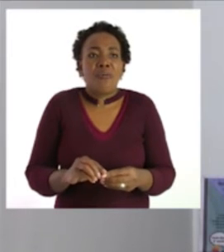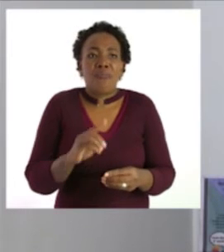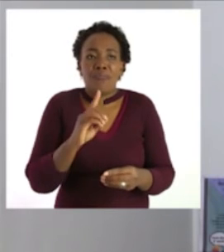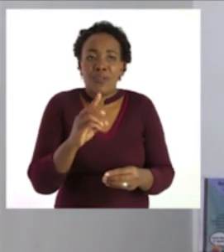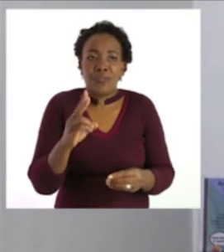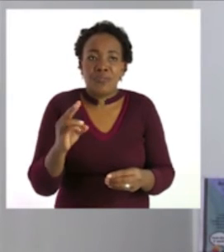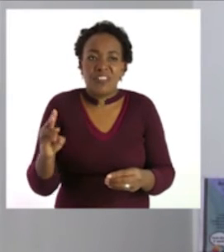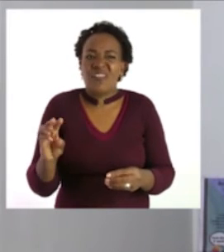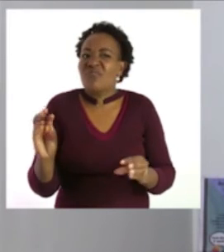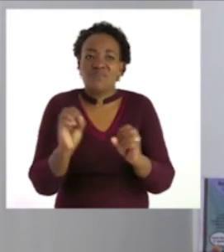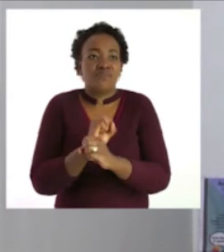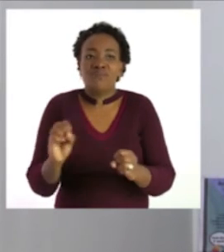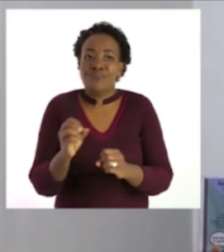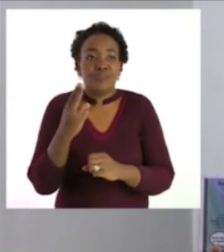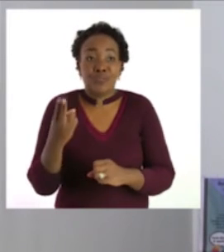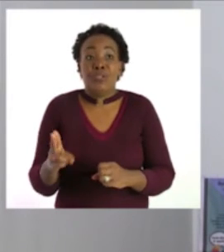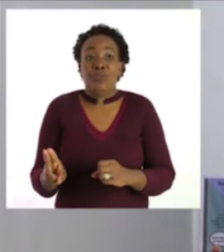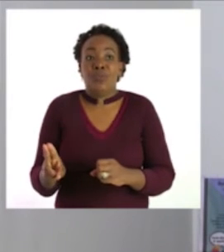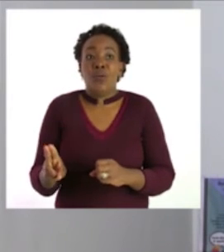uncountable nouns.